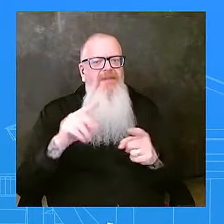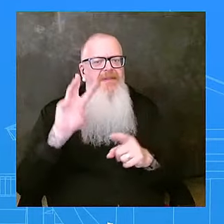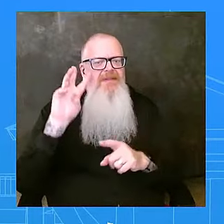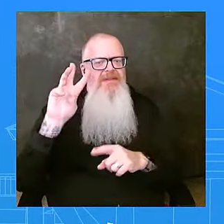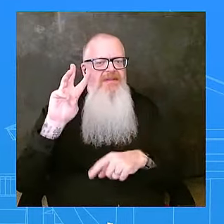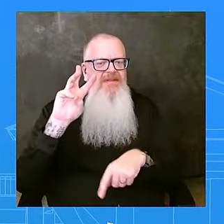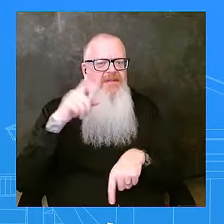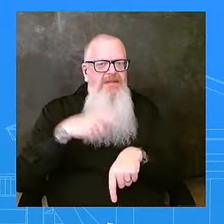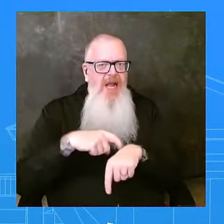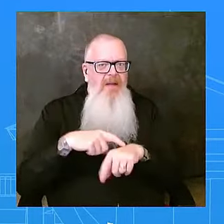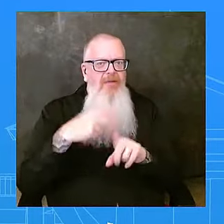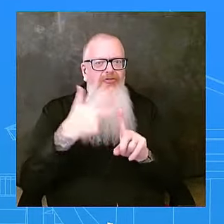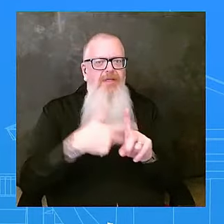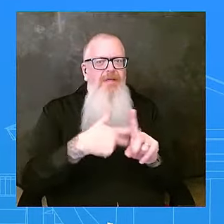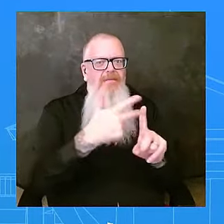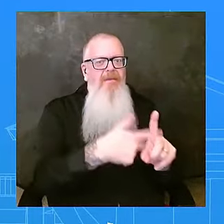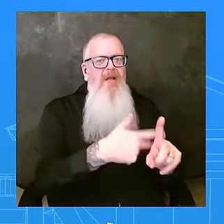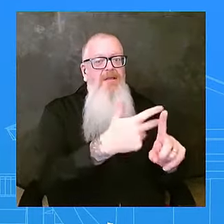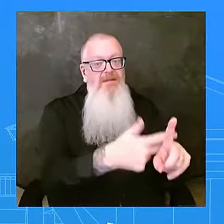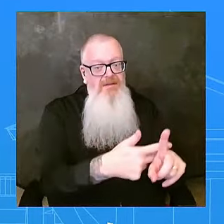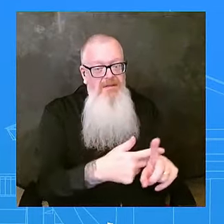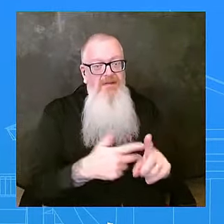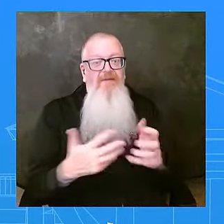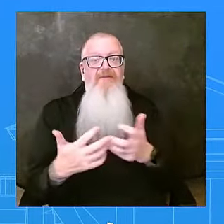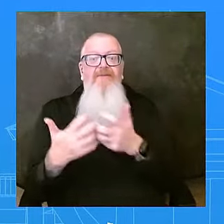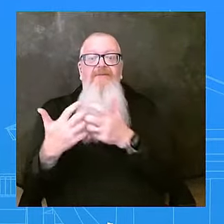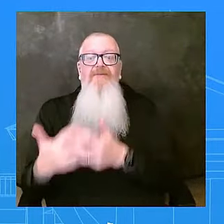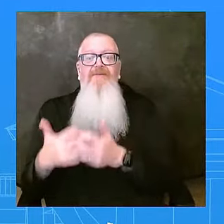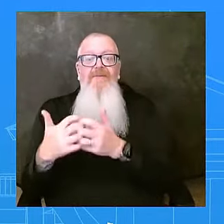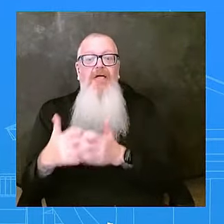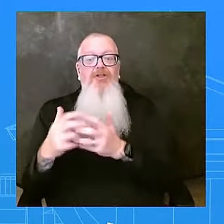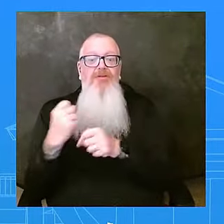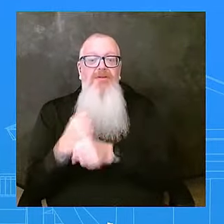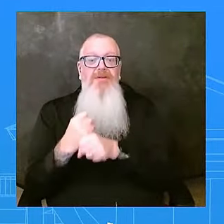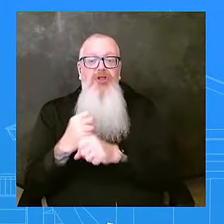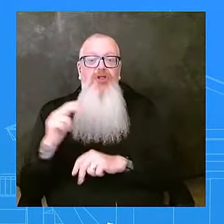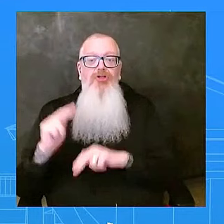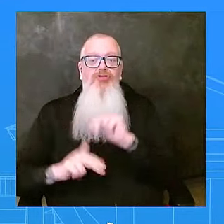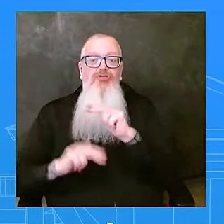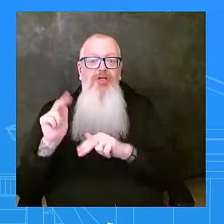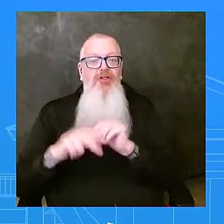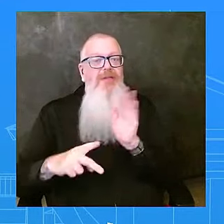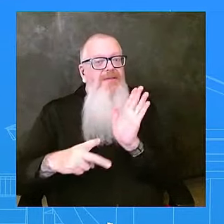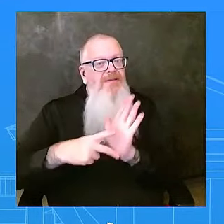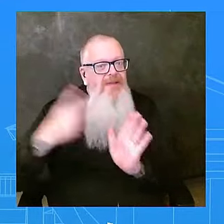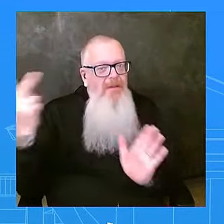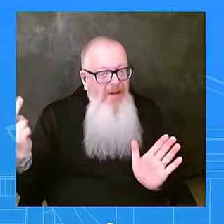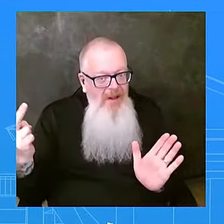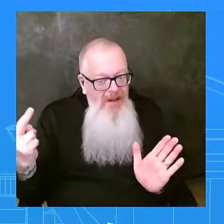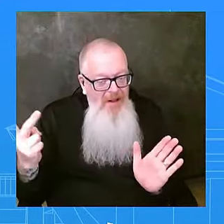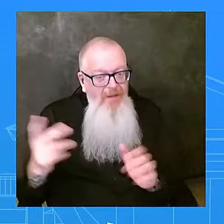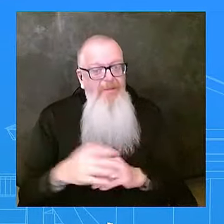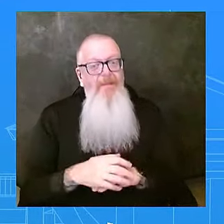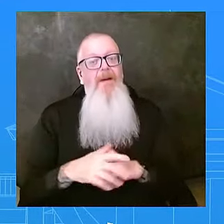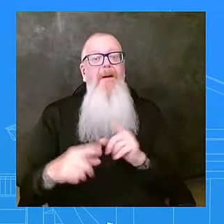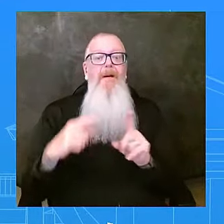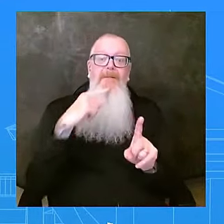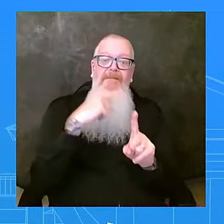Factory construction has more than doubled to an all-time high. And it also, it takes time for factories to build